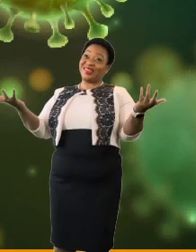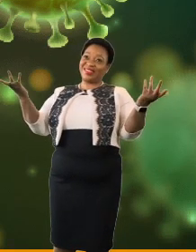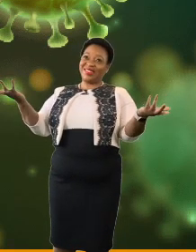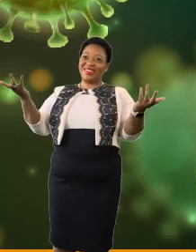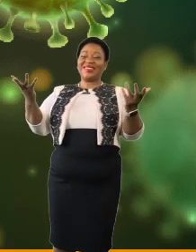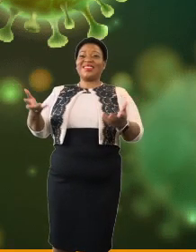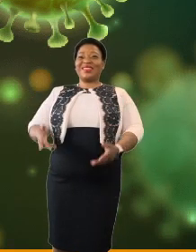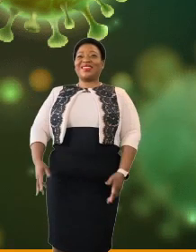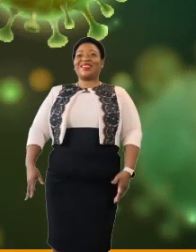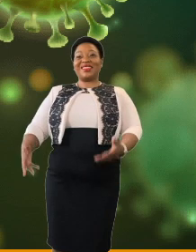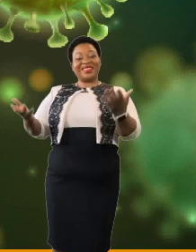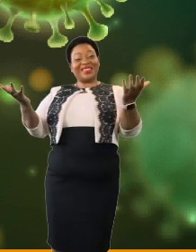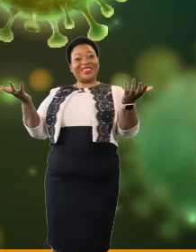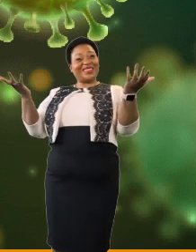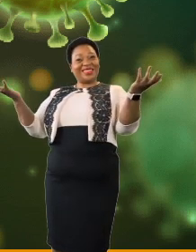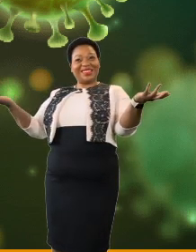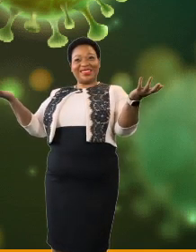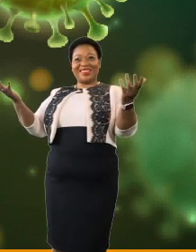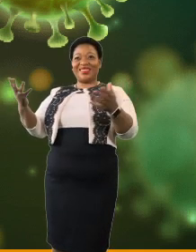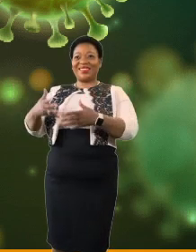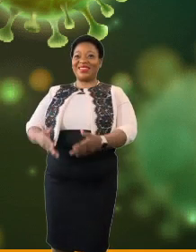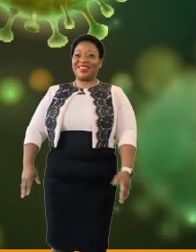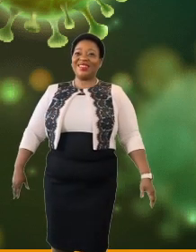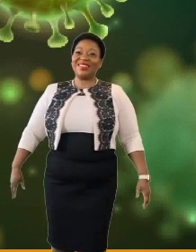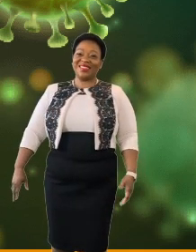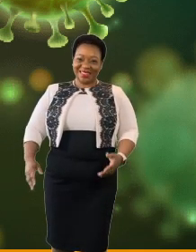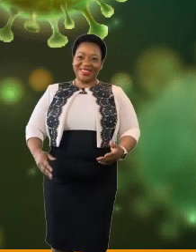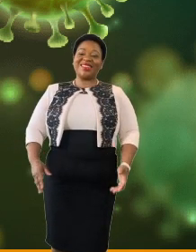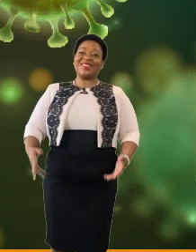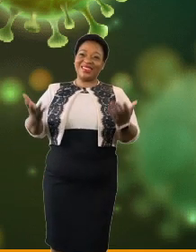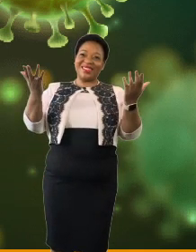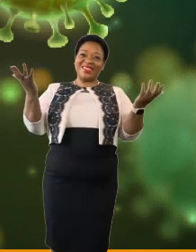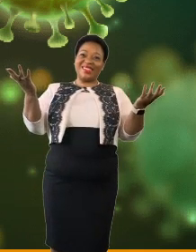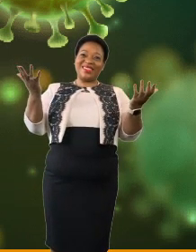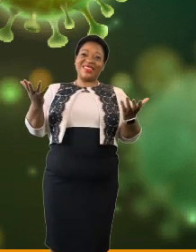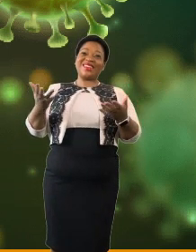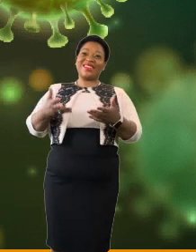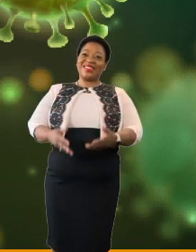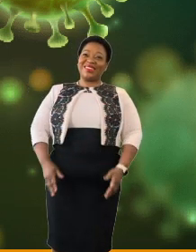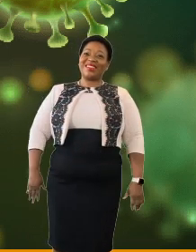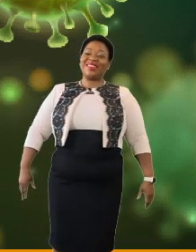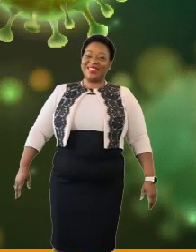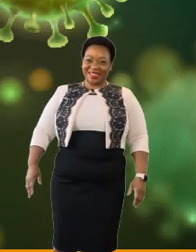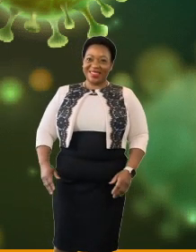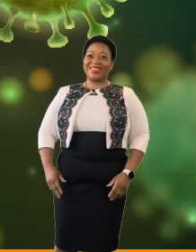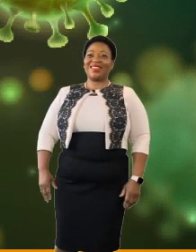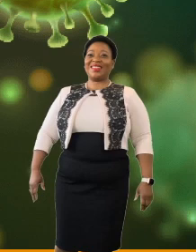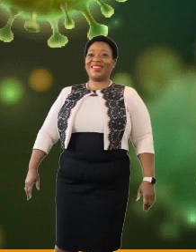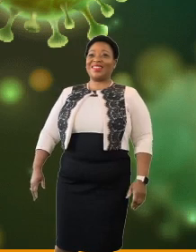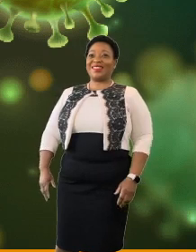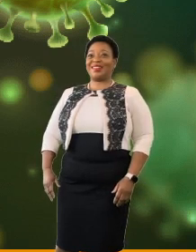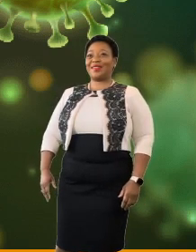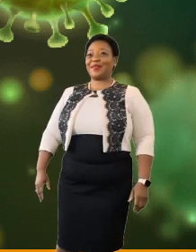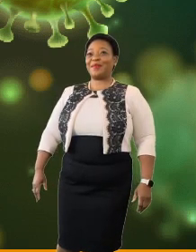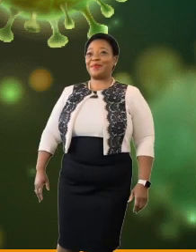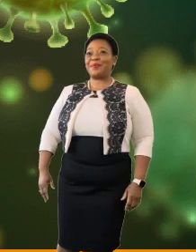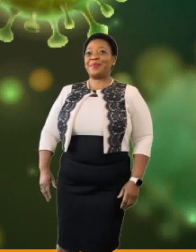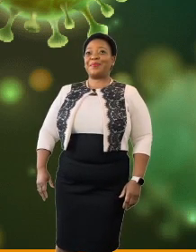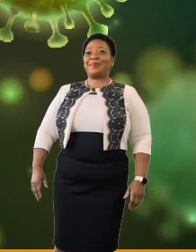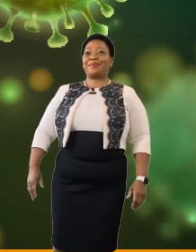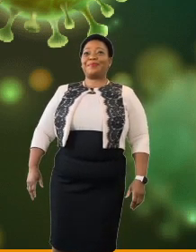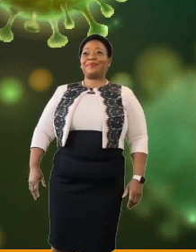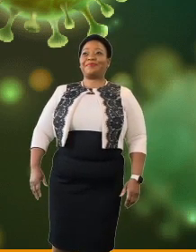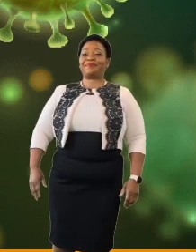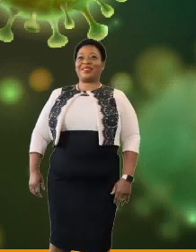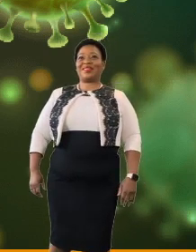of others because any development or whatever business is reliant on some form of infrastructure to